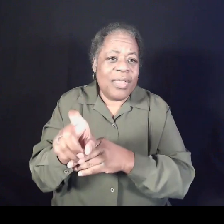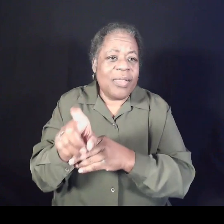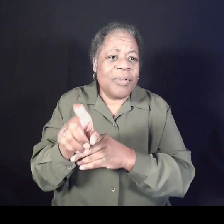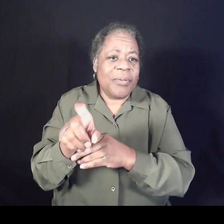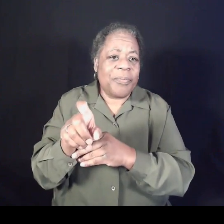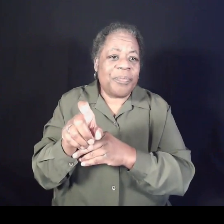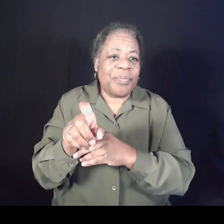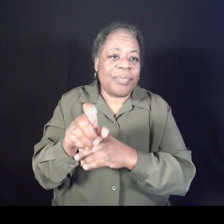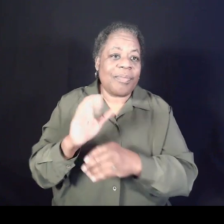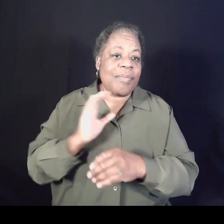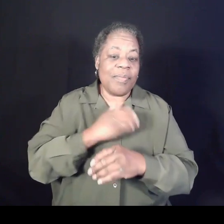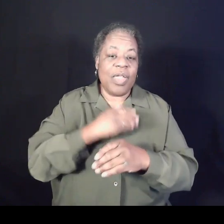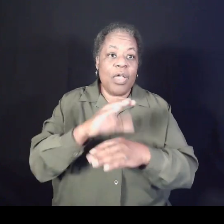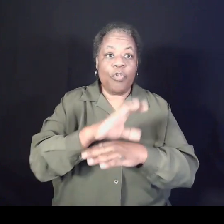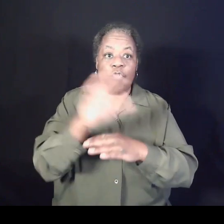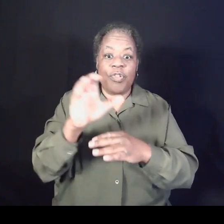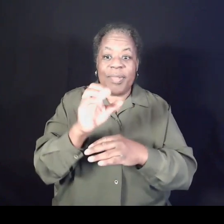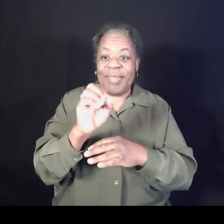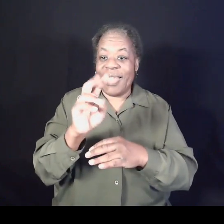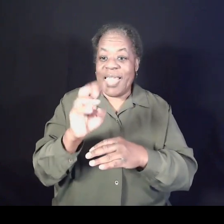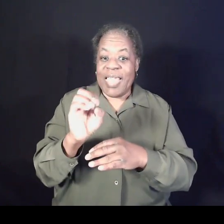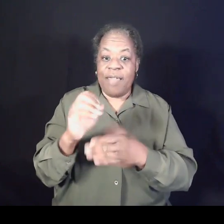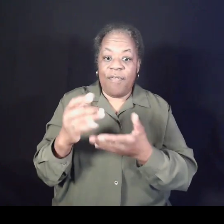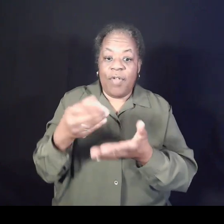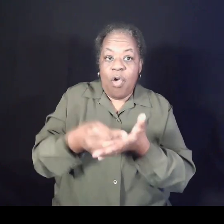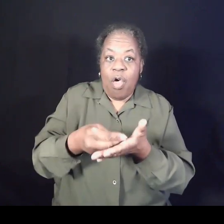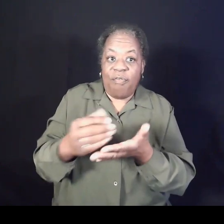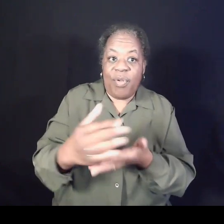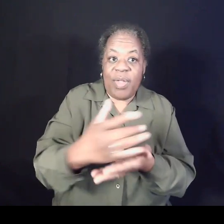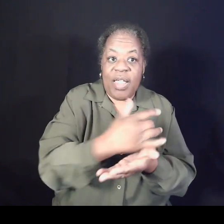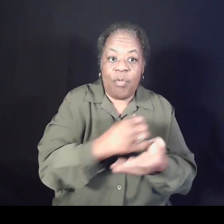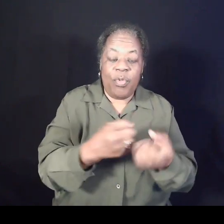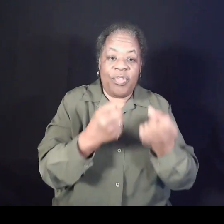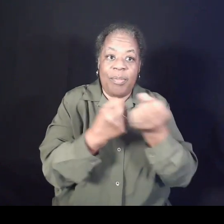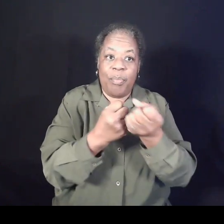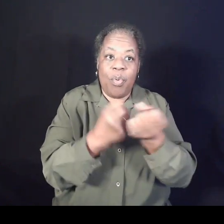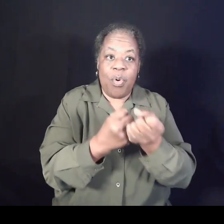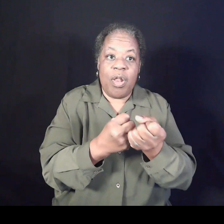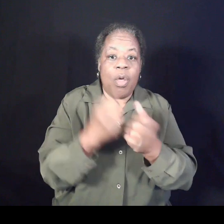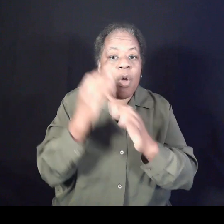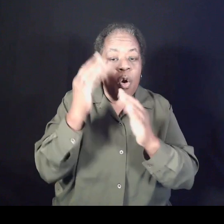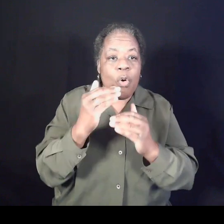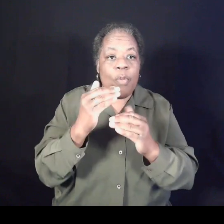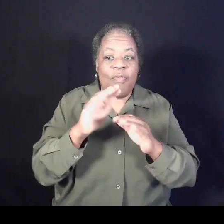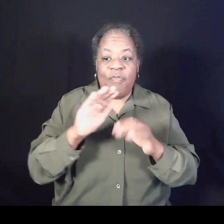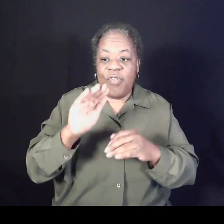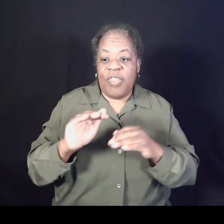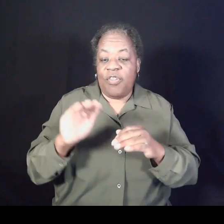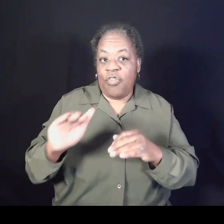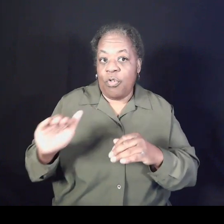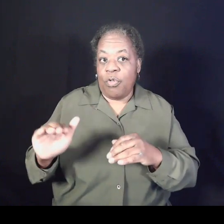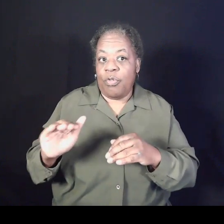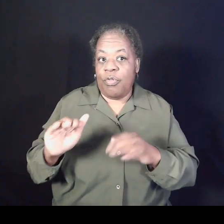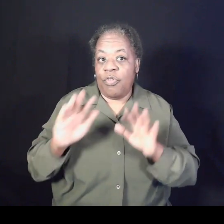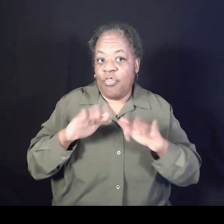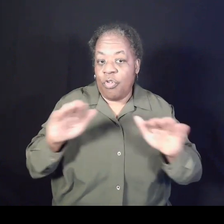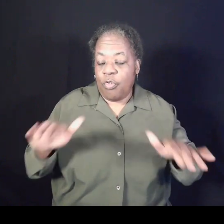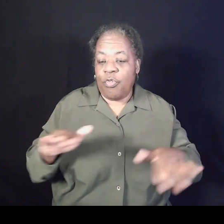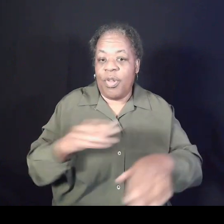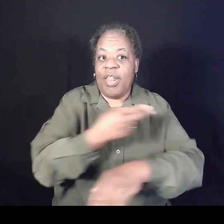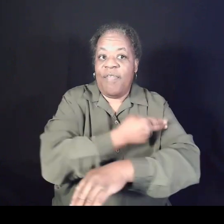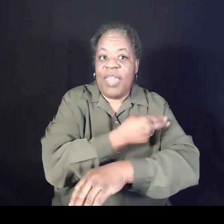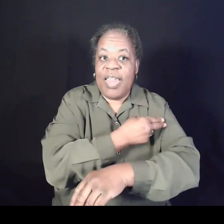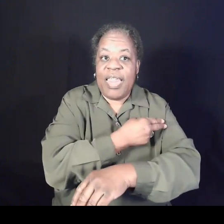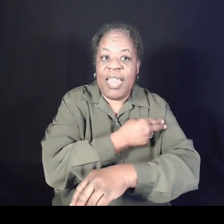Our Christmas Eve offering this year will go to support Hope for the Children of Haiti and to come alongside Haitian immigrants in Boston